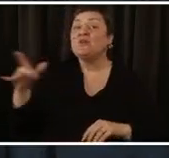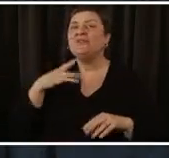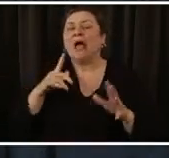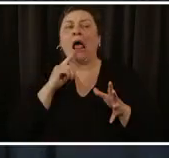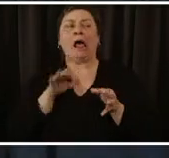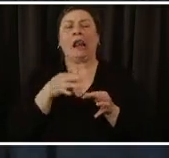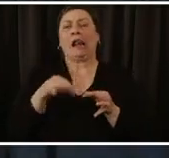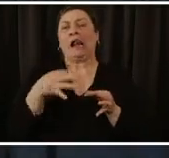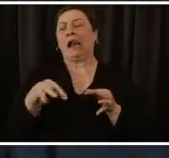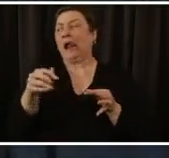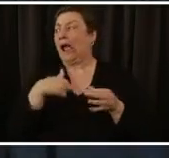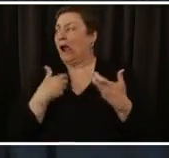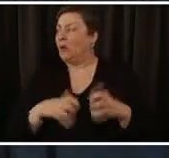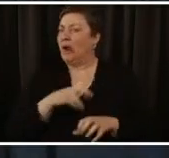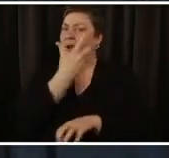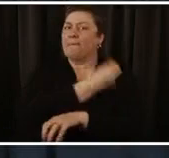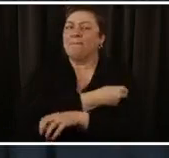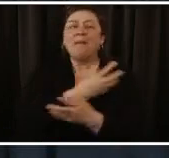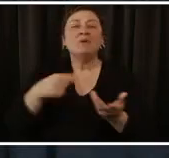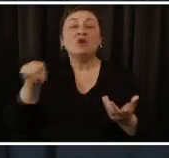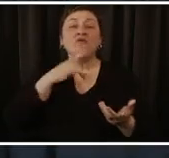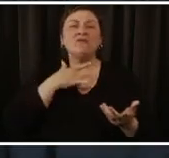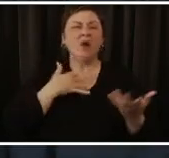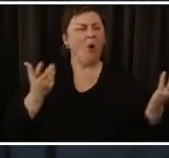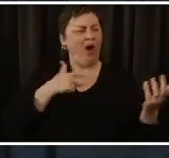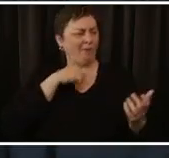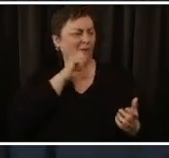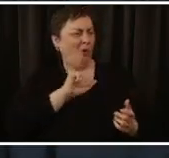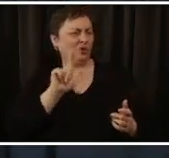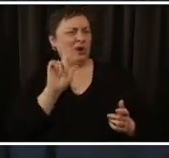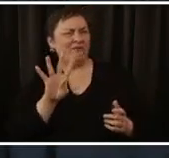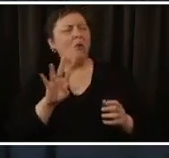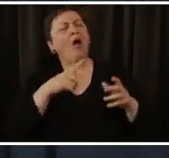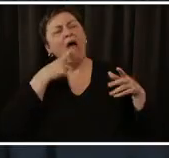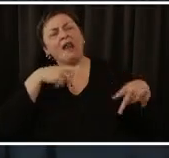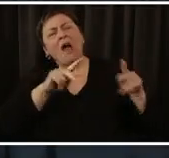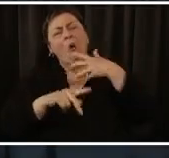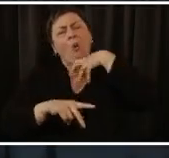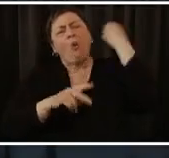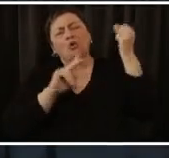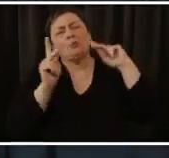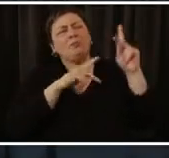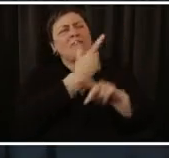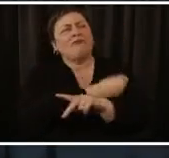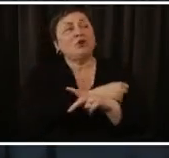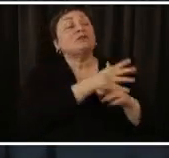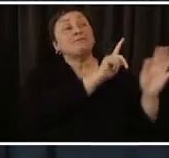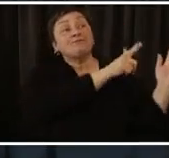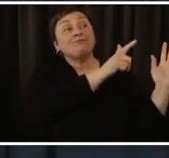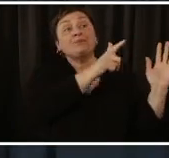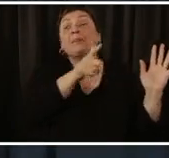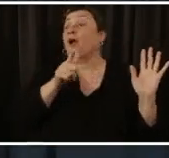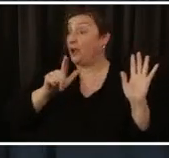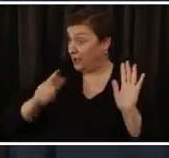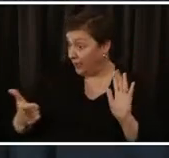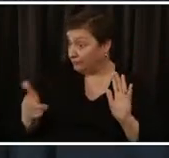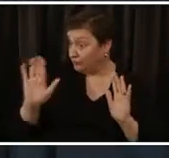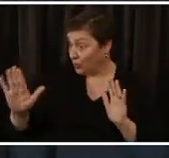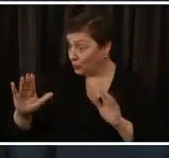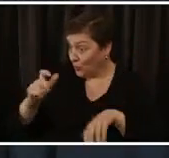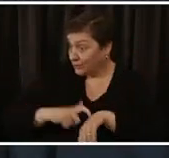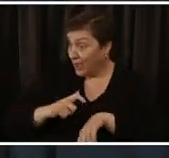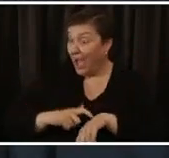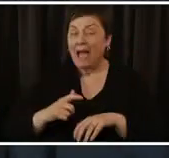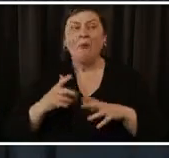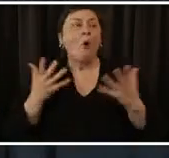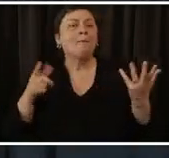it. Maybe you've thought, hey, I'm 24, I'm healthy, I want to let my elders get it first. Well, guess what? Now it's your turn. Maybe you've thought, oh, it's hard to book. I don't know if